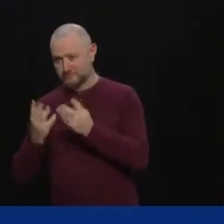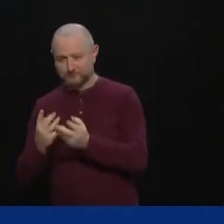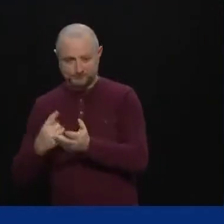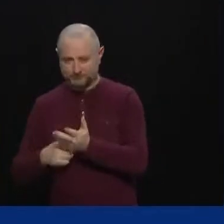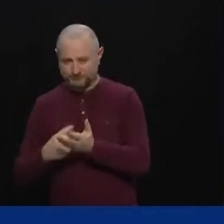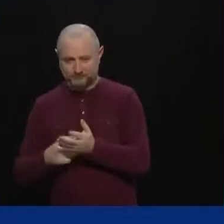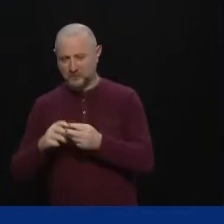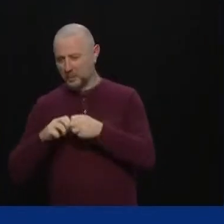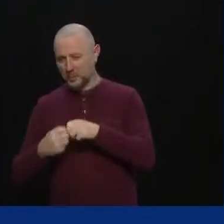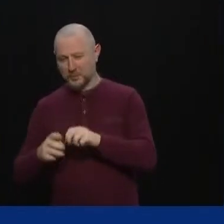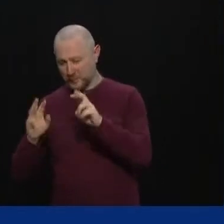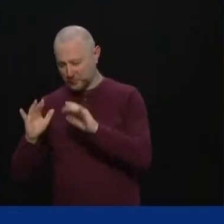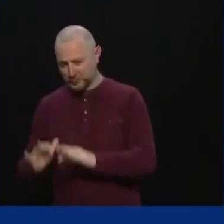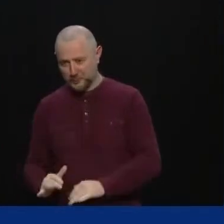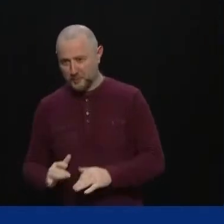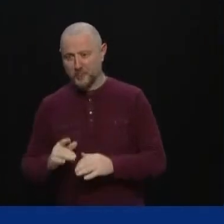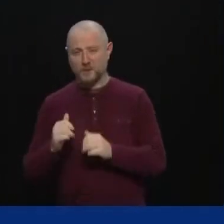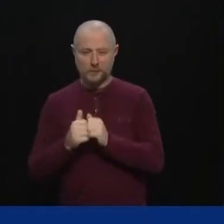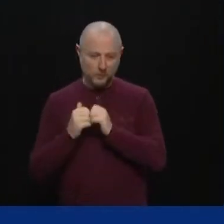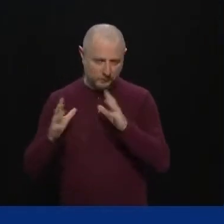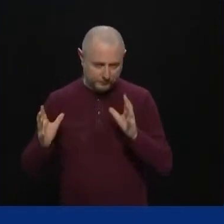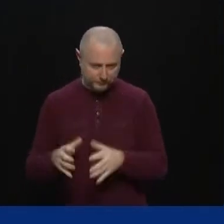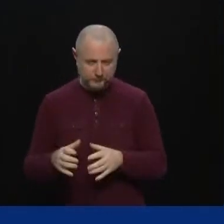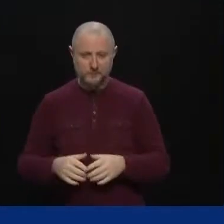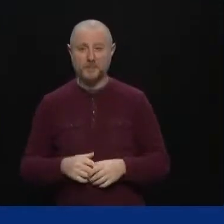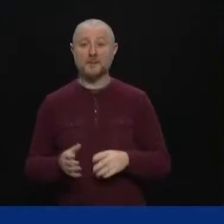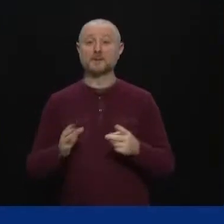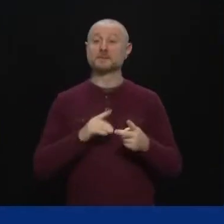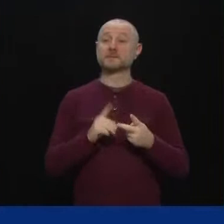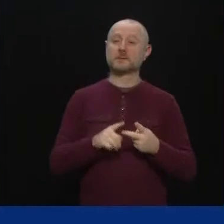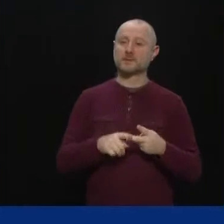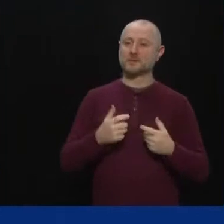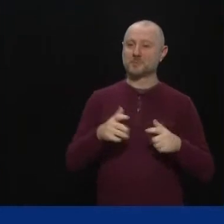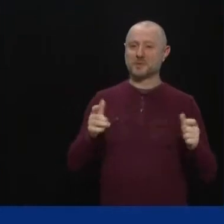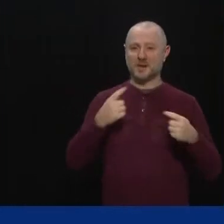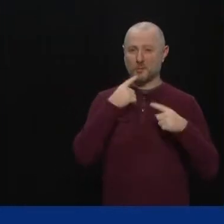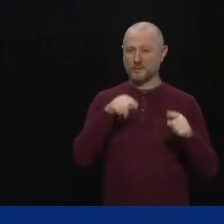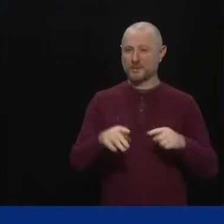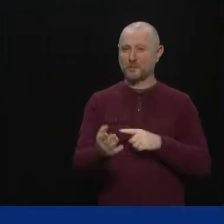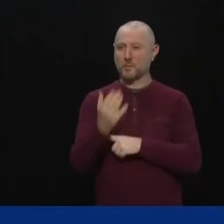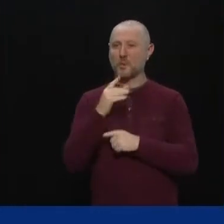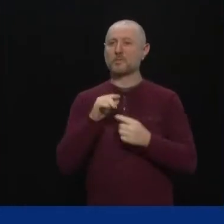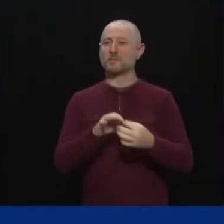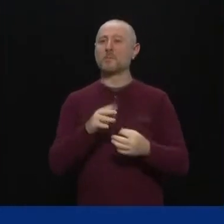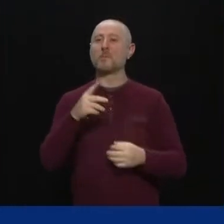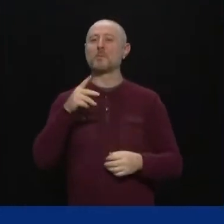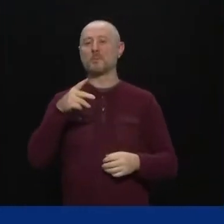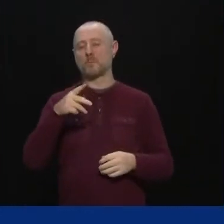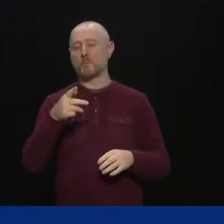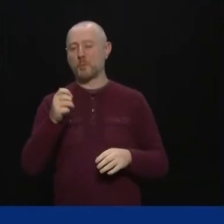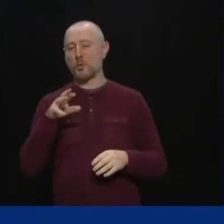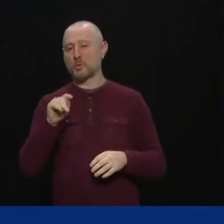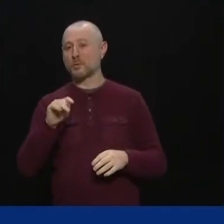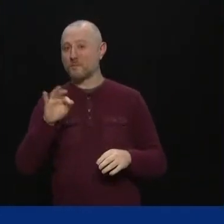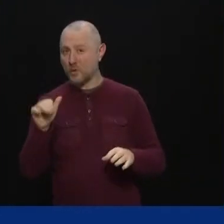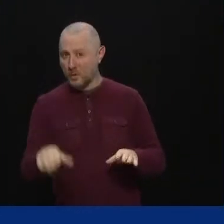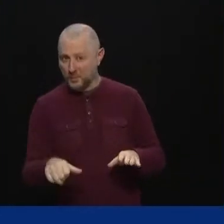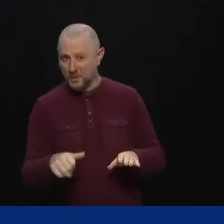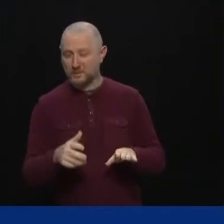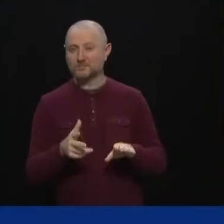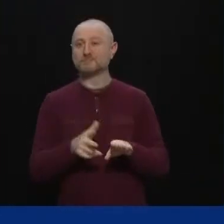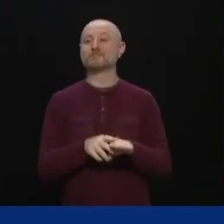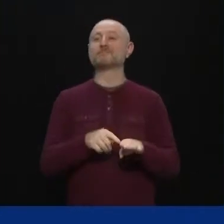where we can work together as I'm formulating the budget, as well as the big announcement at the Port of Albany. Dr. Rodriguez was there as well to talk